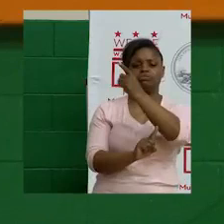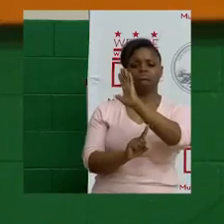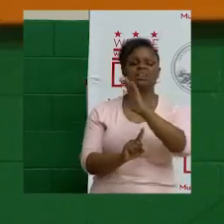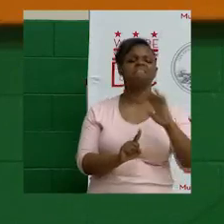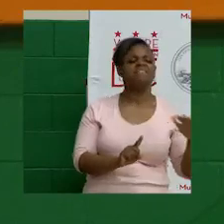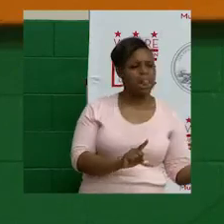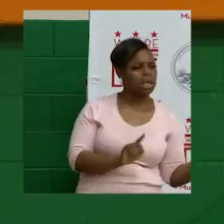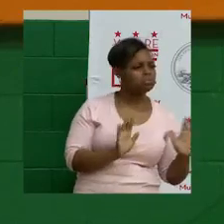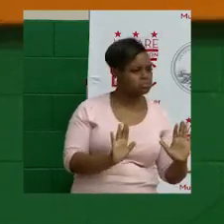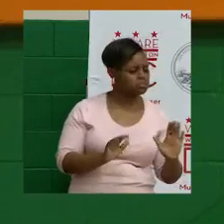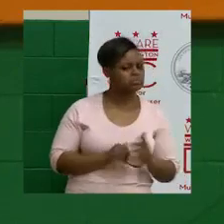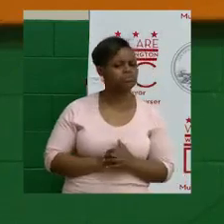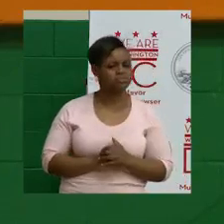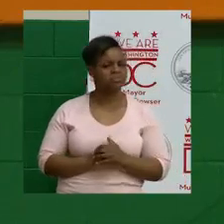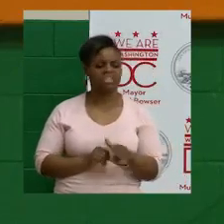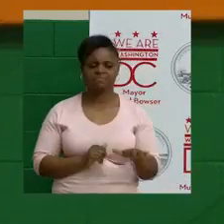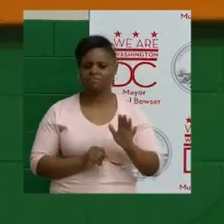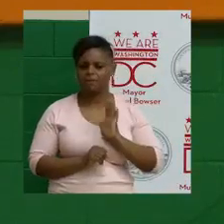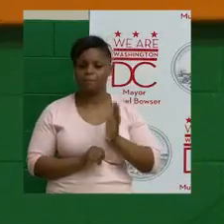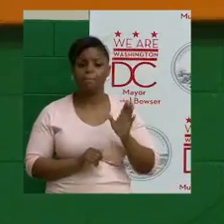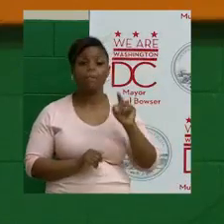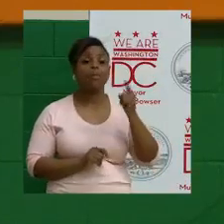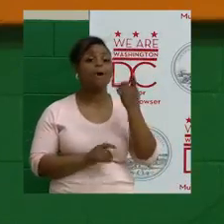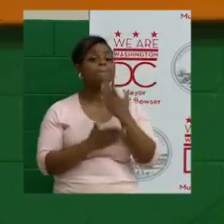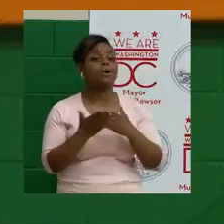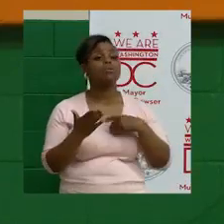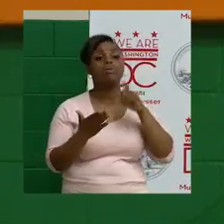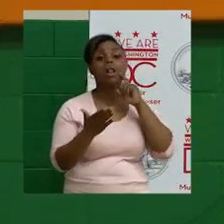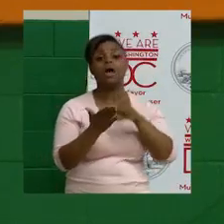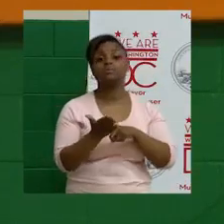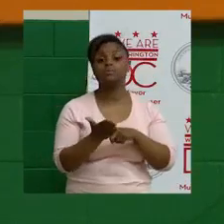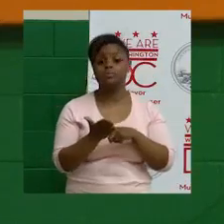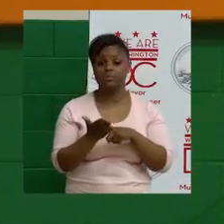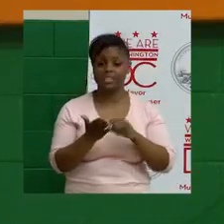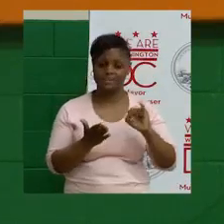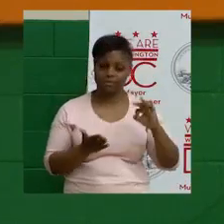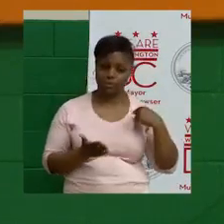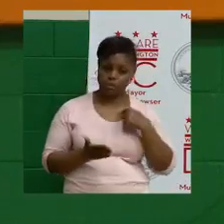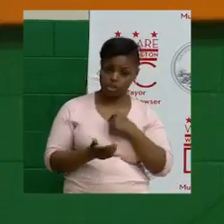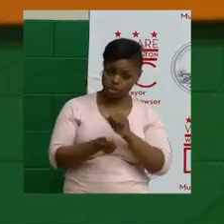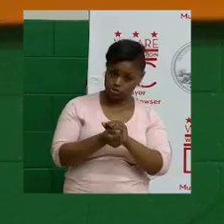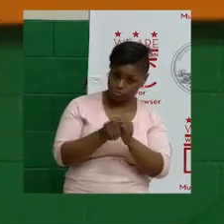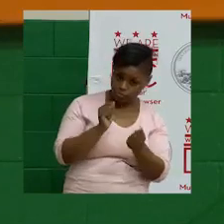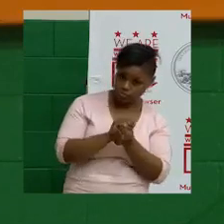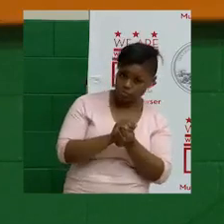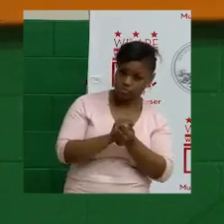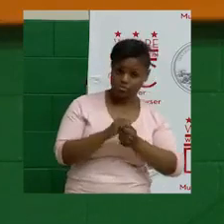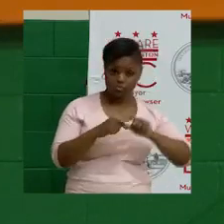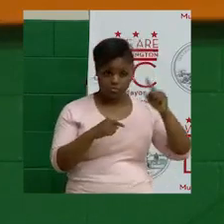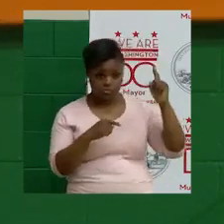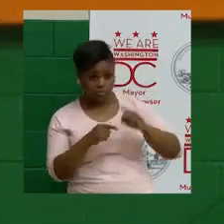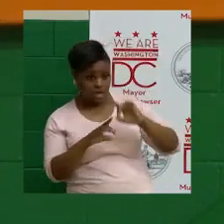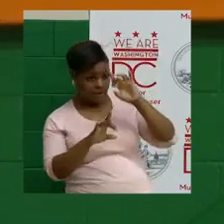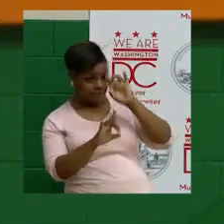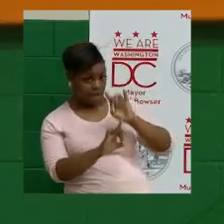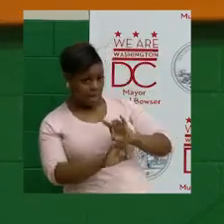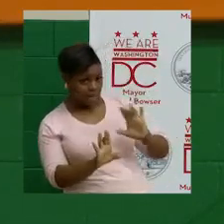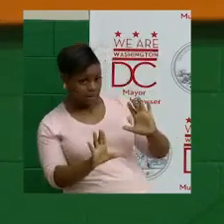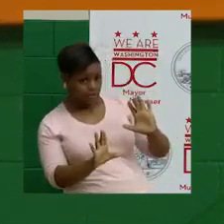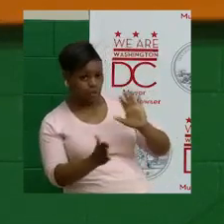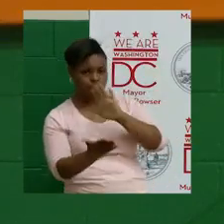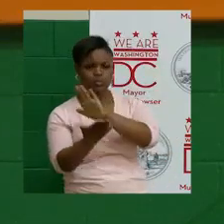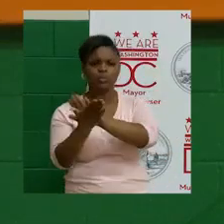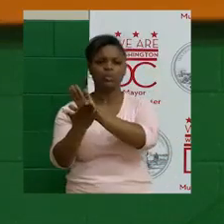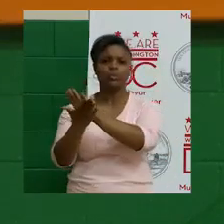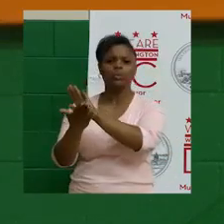And part of that is recognizing that if we were to really transform and reduce violence in the city. Schools is